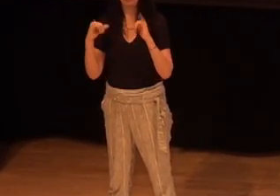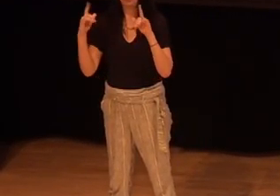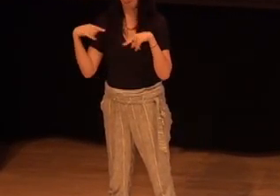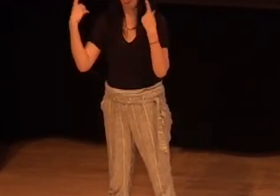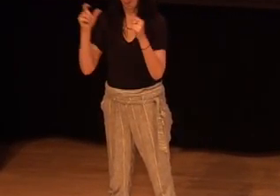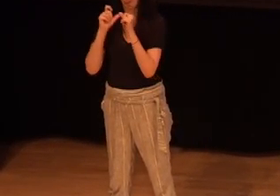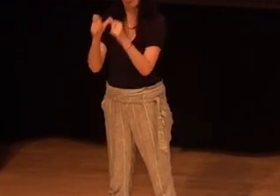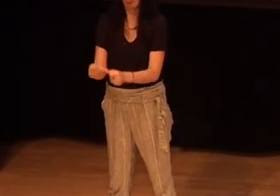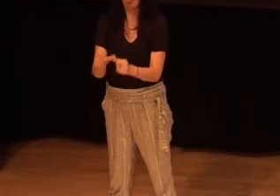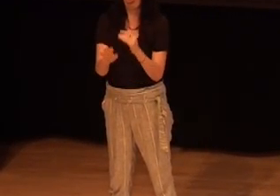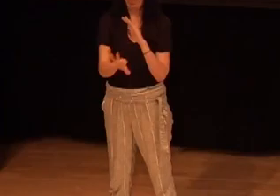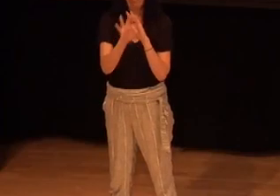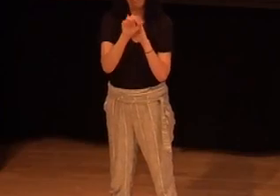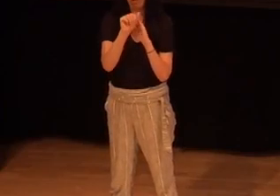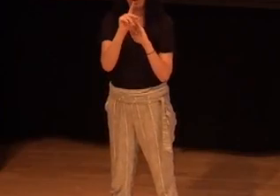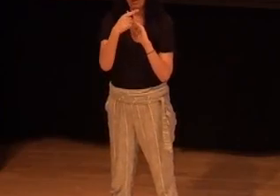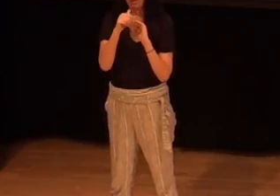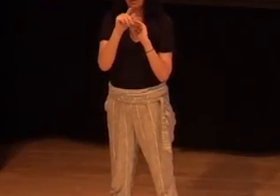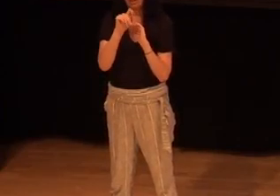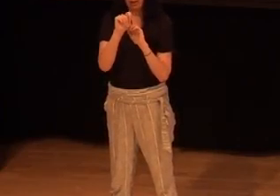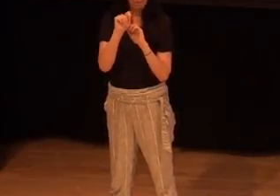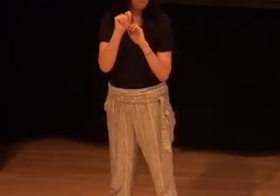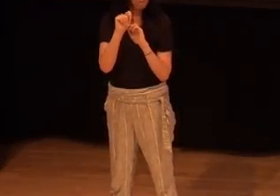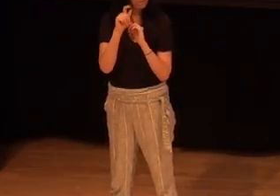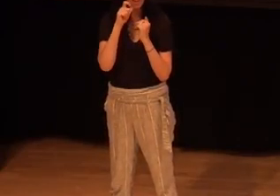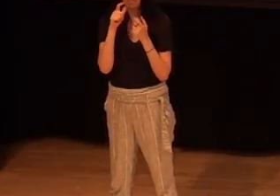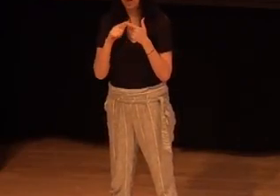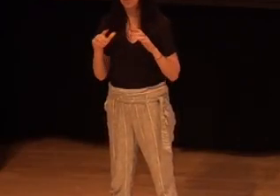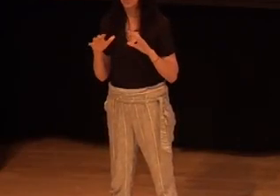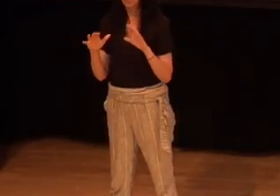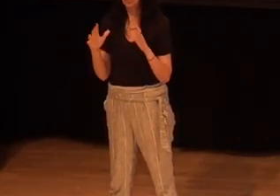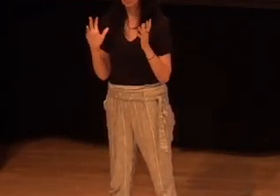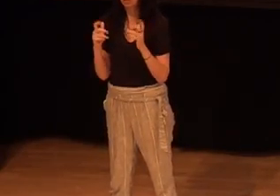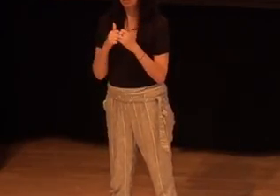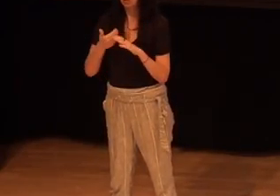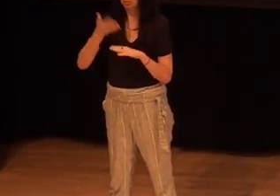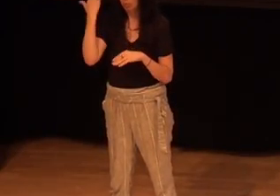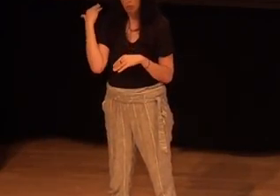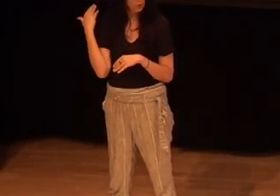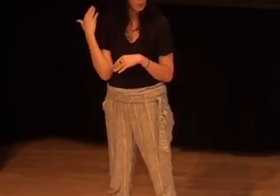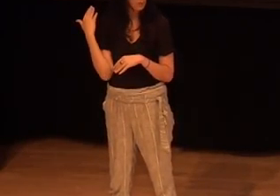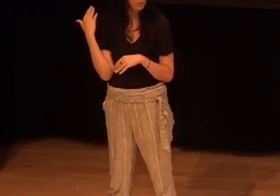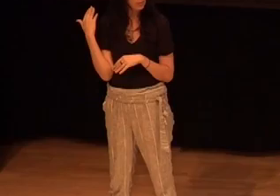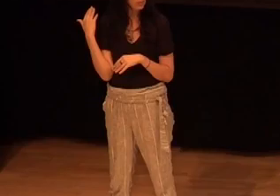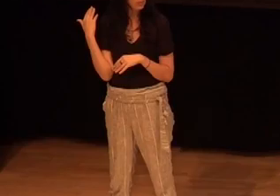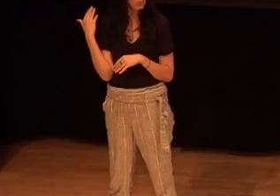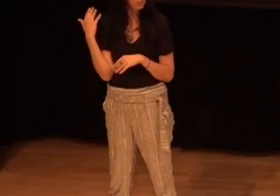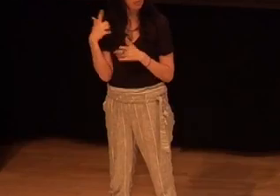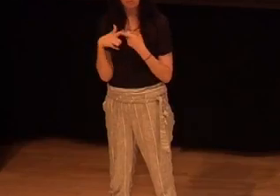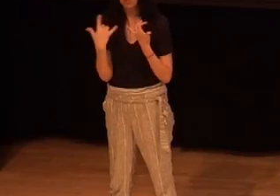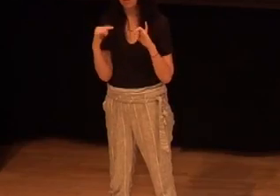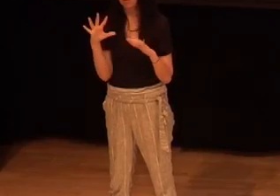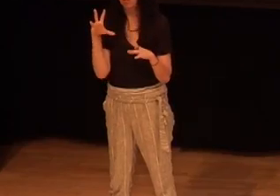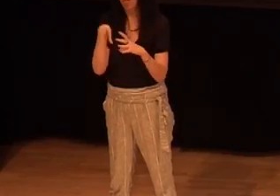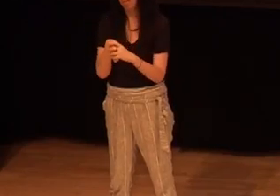found ADAPT, and I'm not as active, I have to say, as I used to be, but I'm still